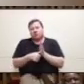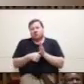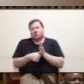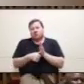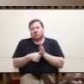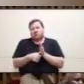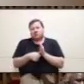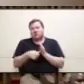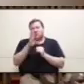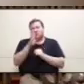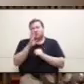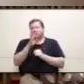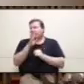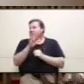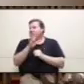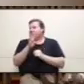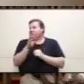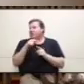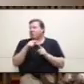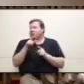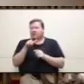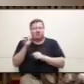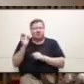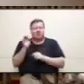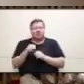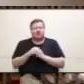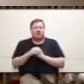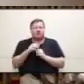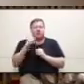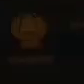Can I just assist? Okay, Chair, thank you. Sorry,